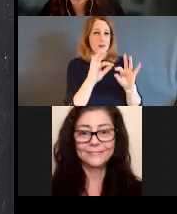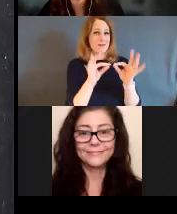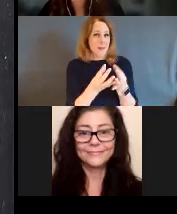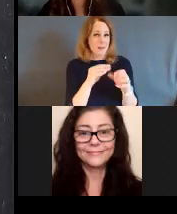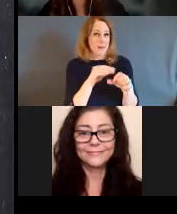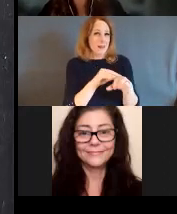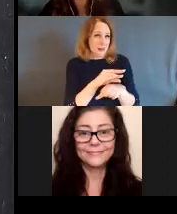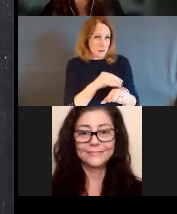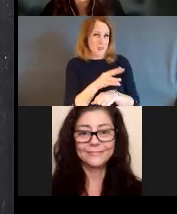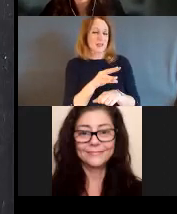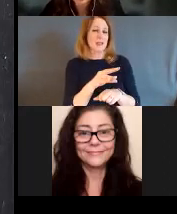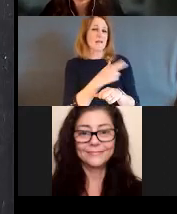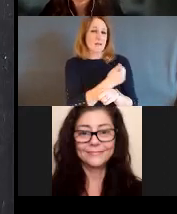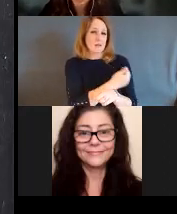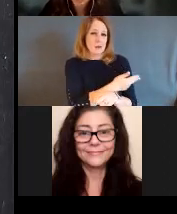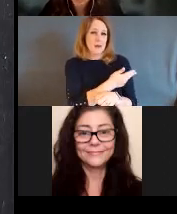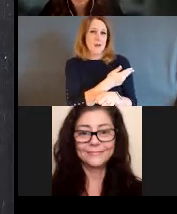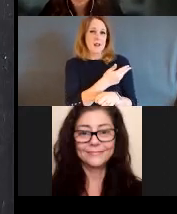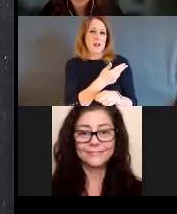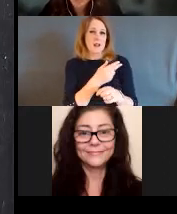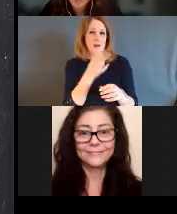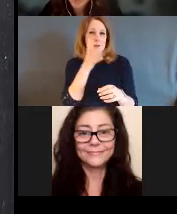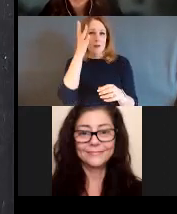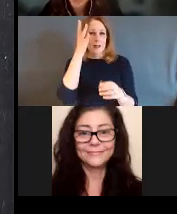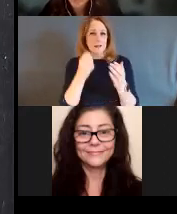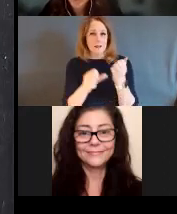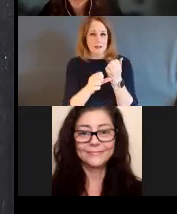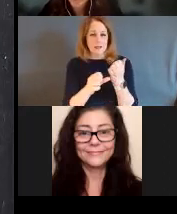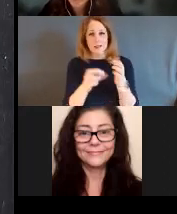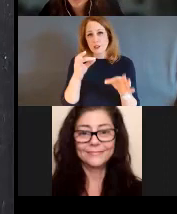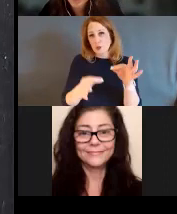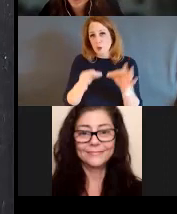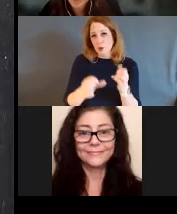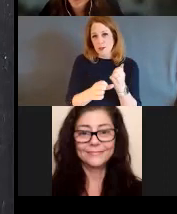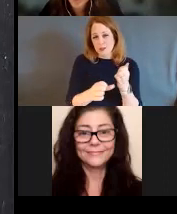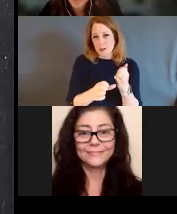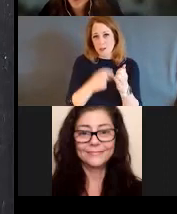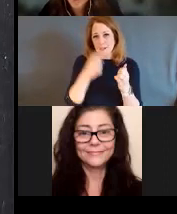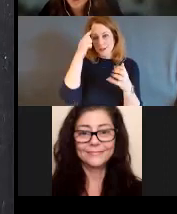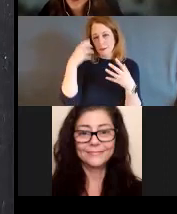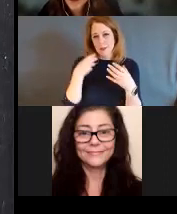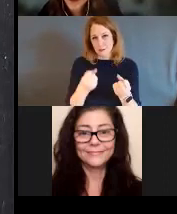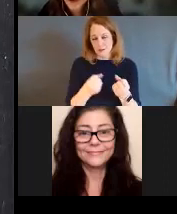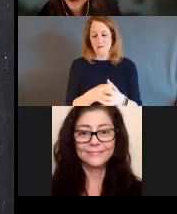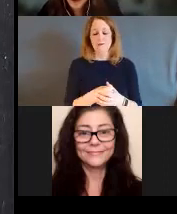counseling, hospital, rental assistance, courts, mental health providers.